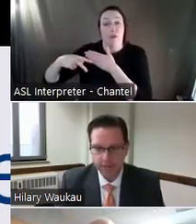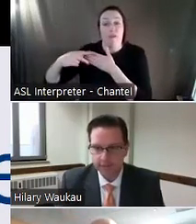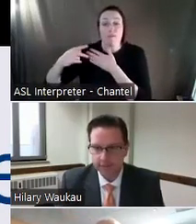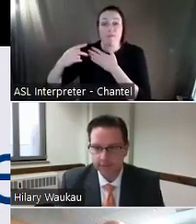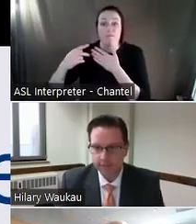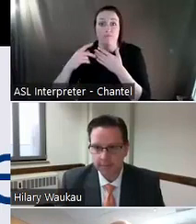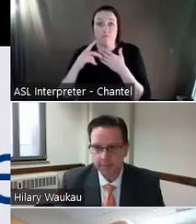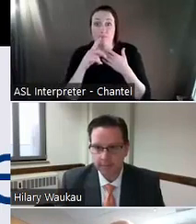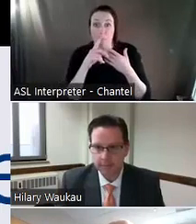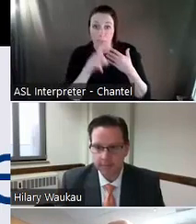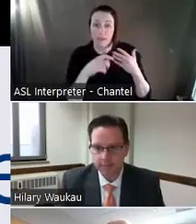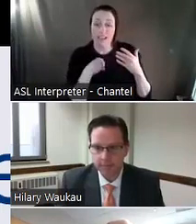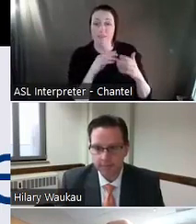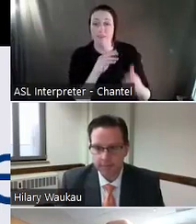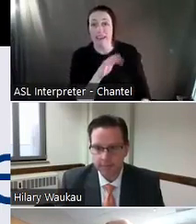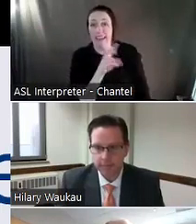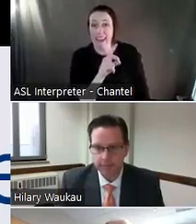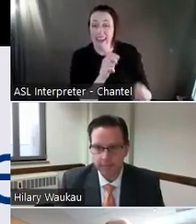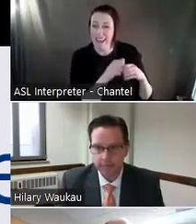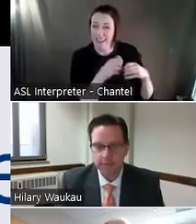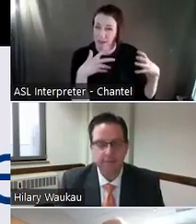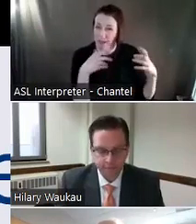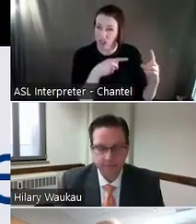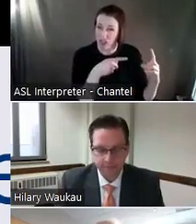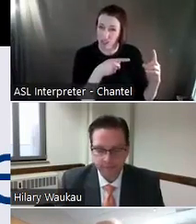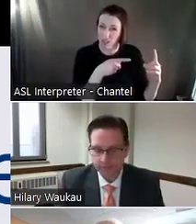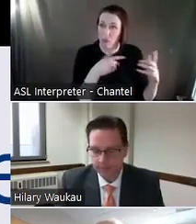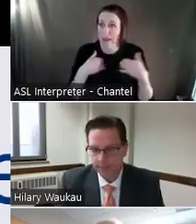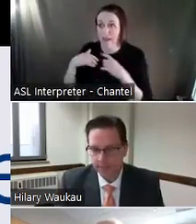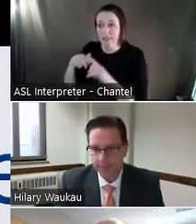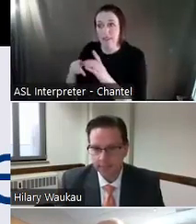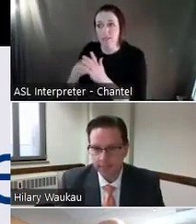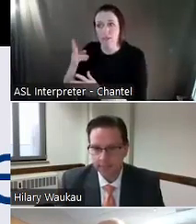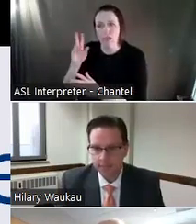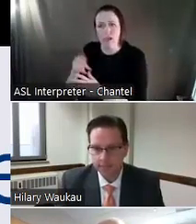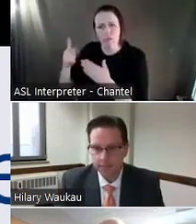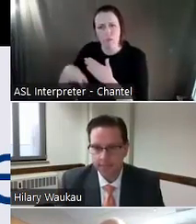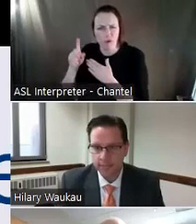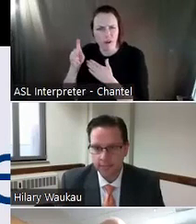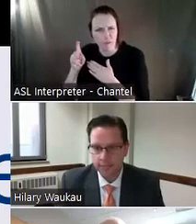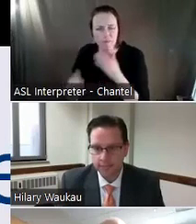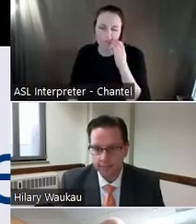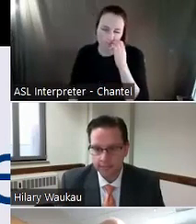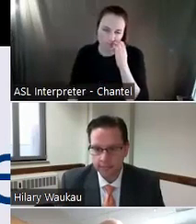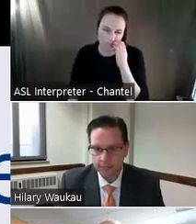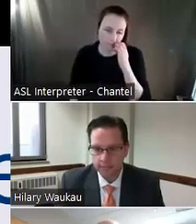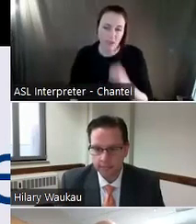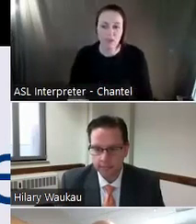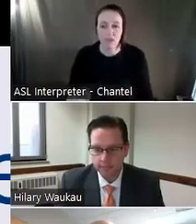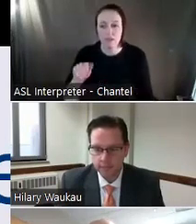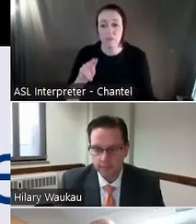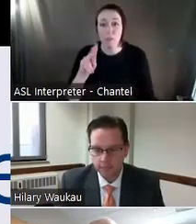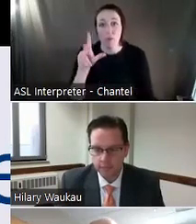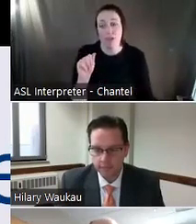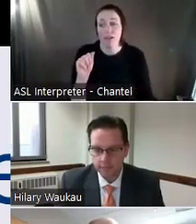Bucks? Yeah, and I might ask for some help from Andy on this as well. As far as I'm aware, this is the only piece